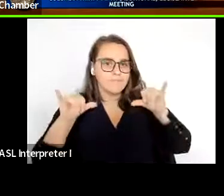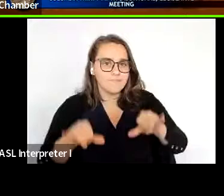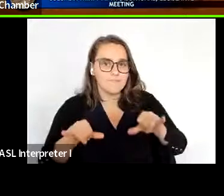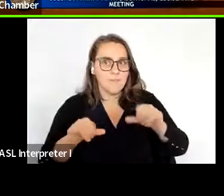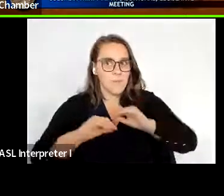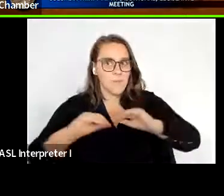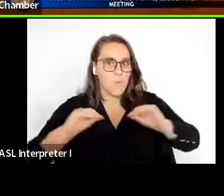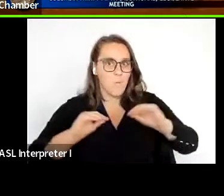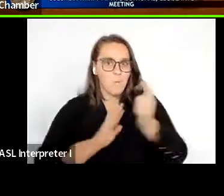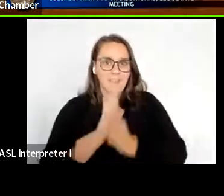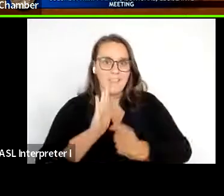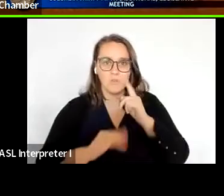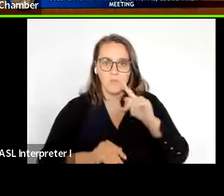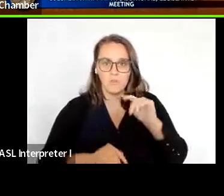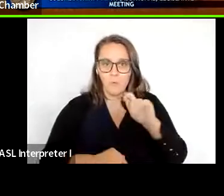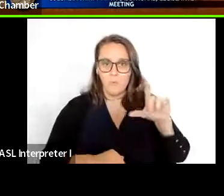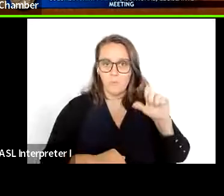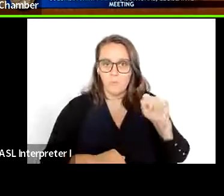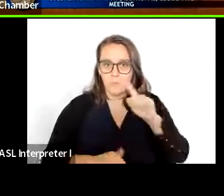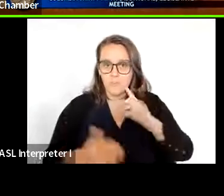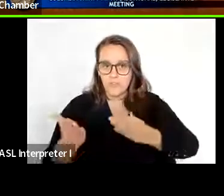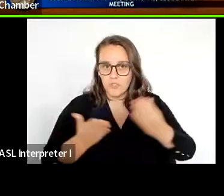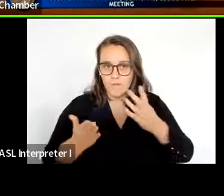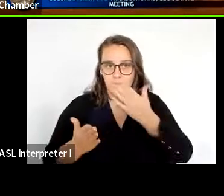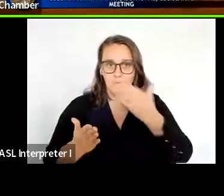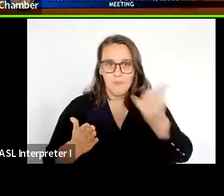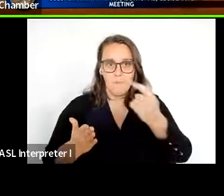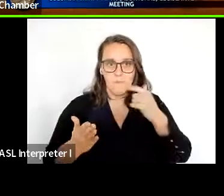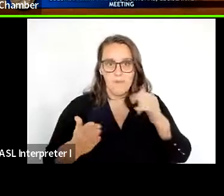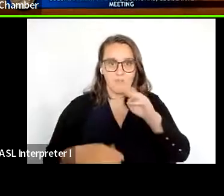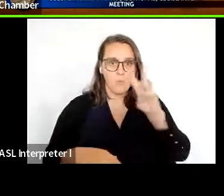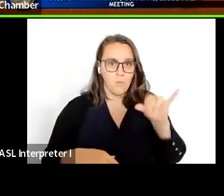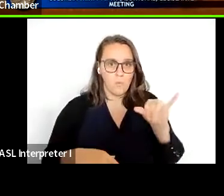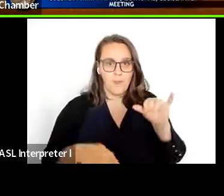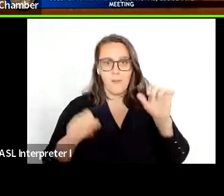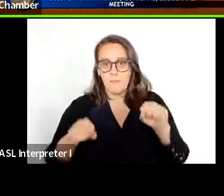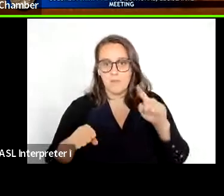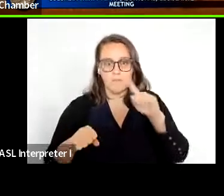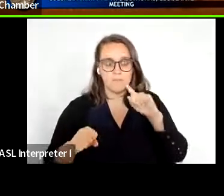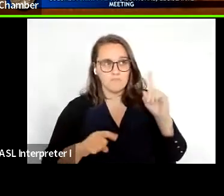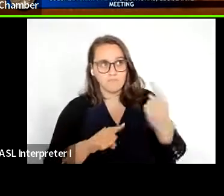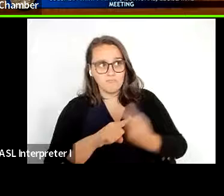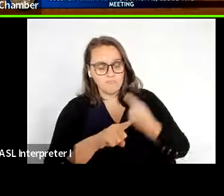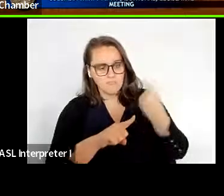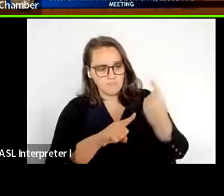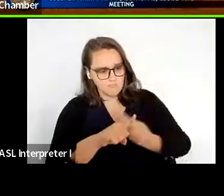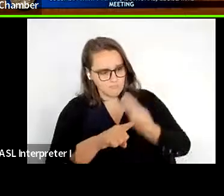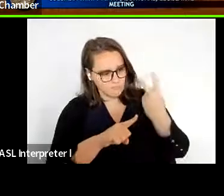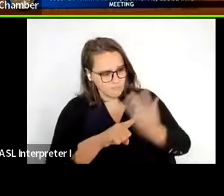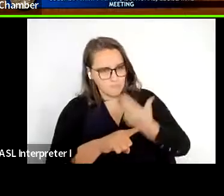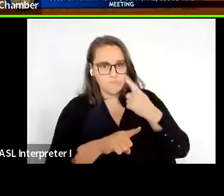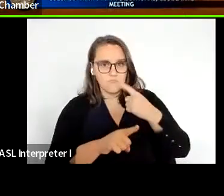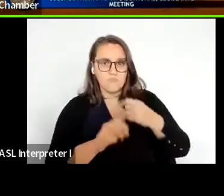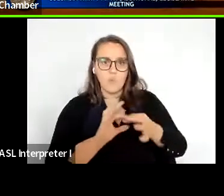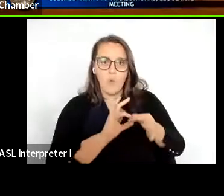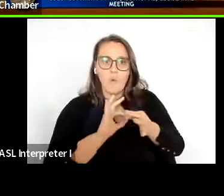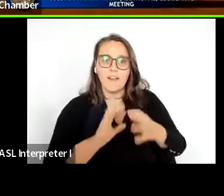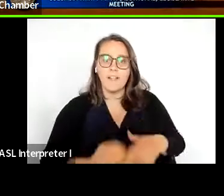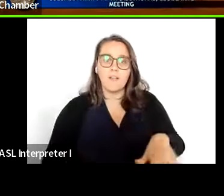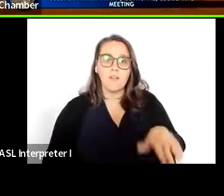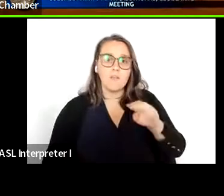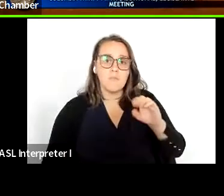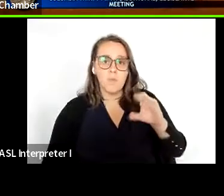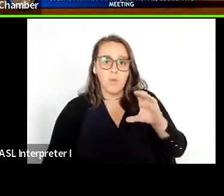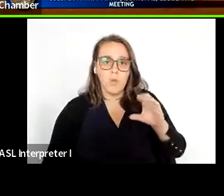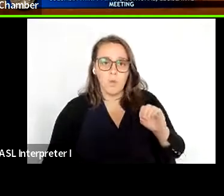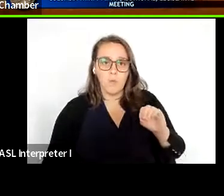tools to serve them in the best way possible. I've spent months coordinating with our regional partners who are eager to help. Montgomery County is already